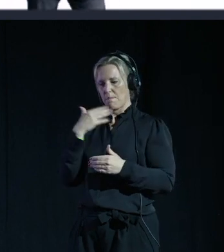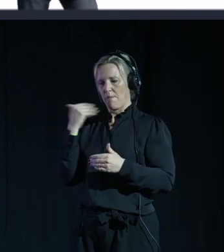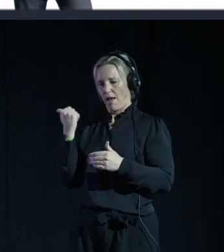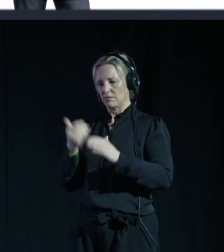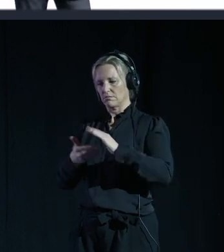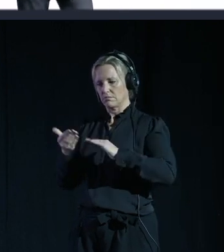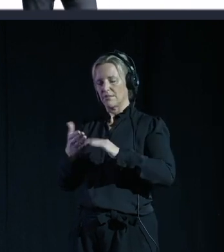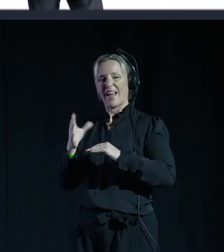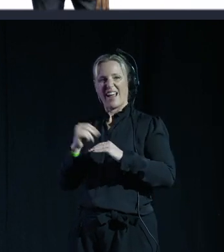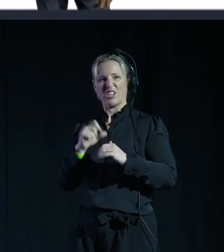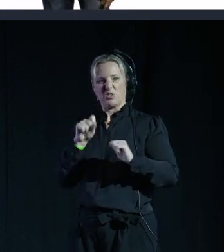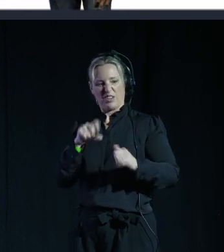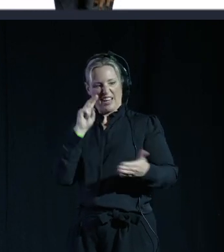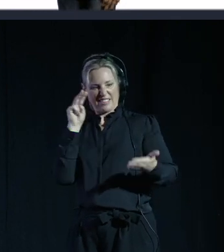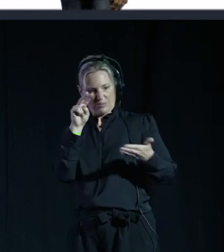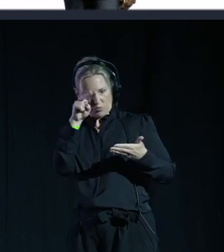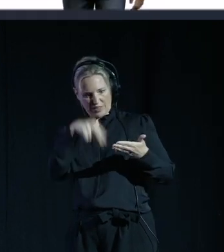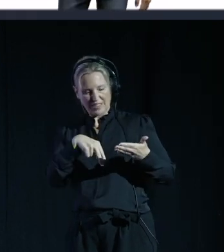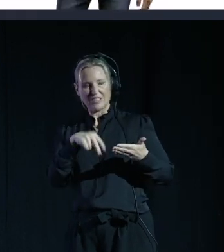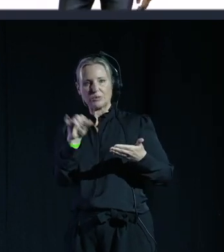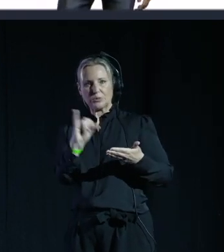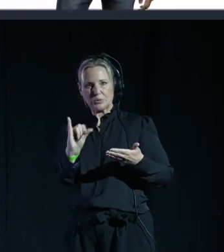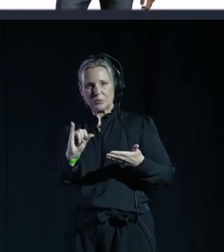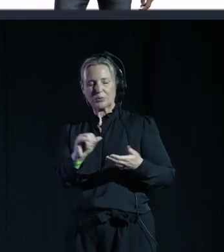legible, so you can actually see what's going on.